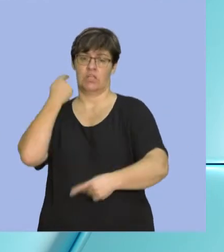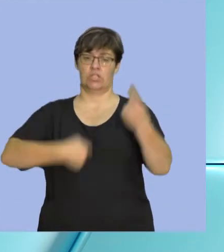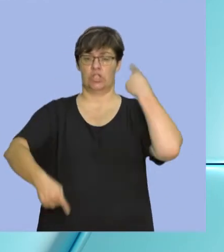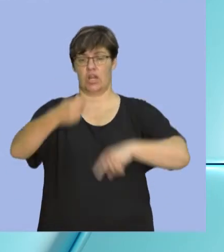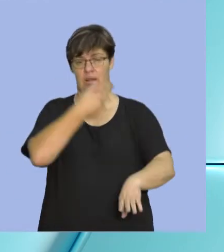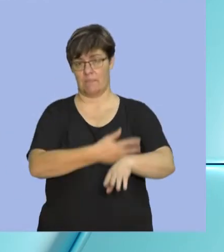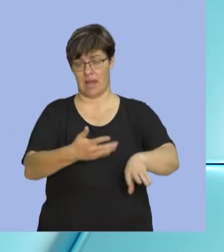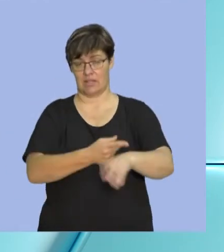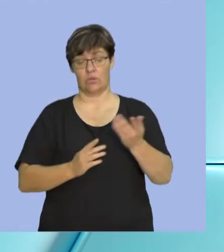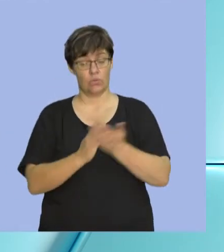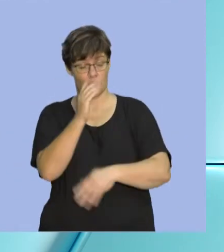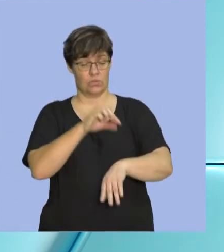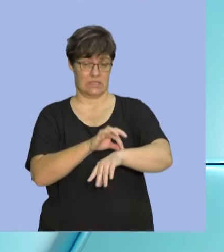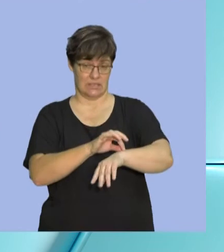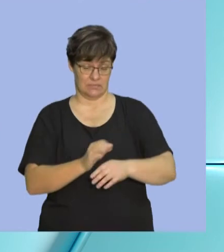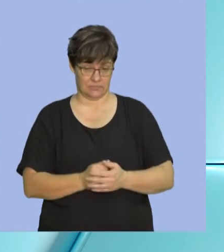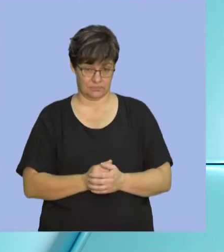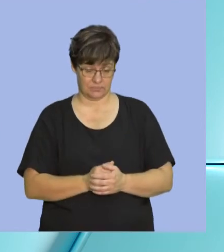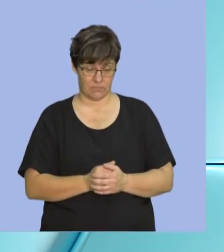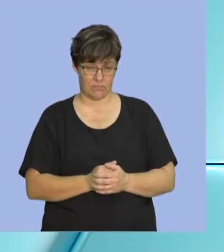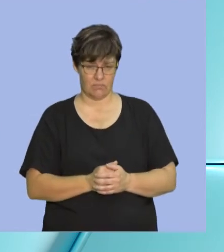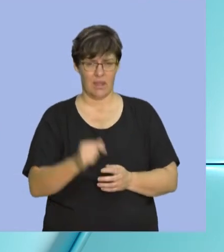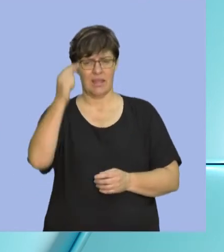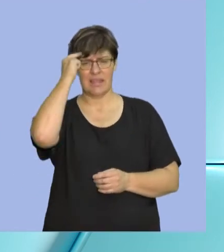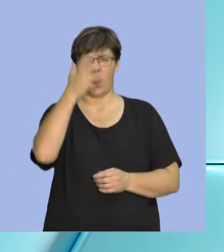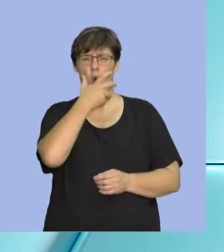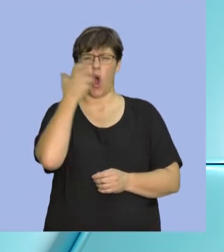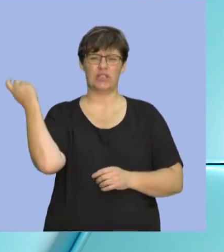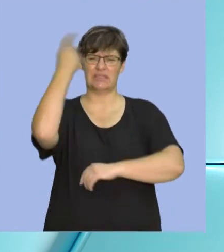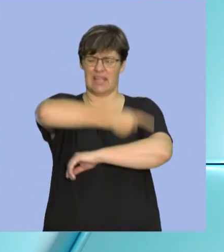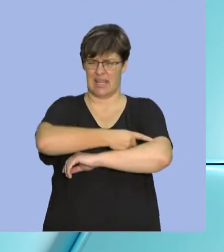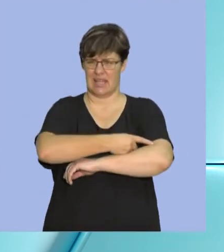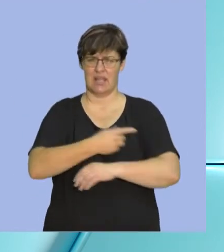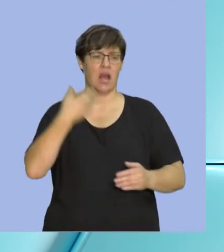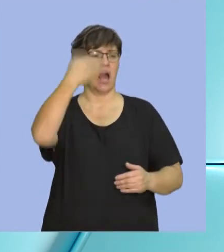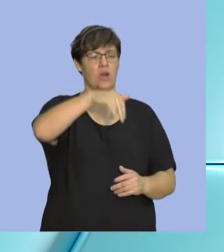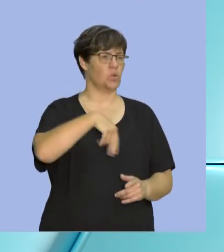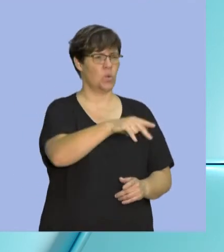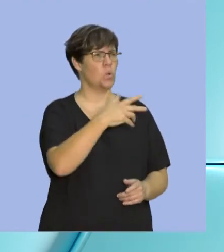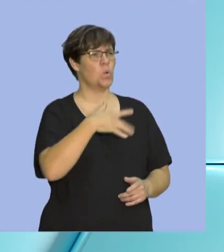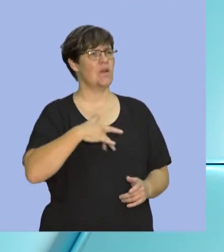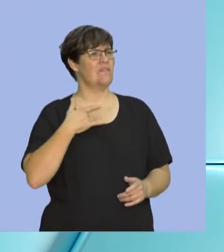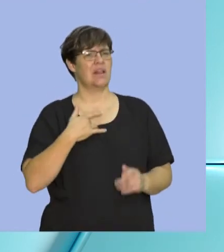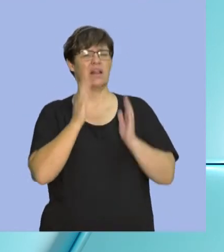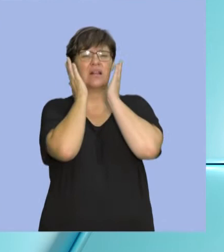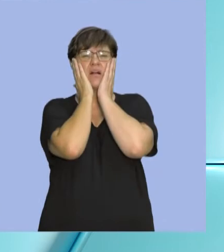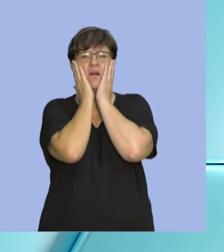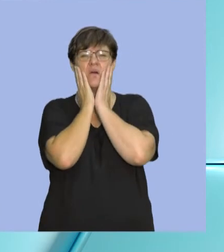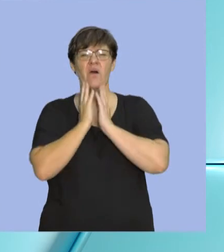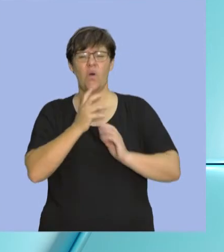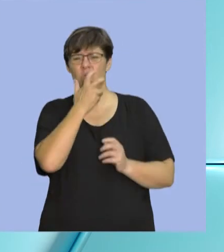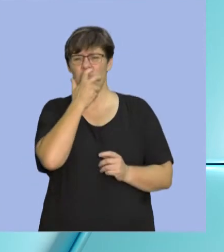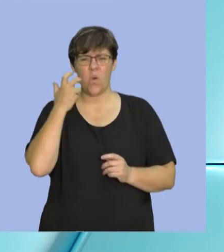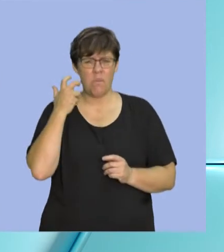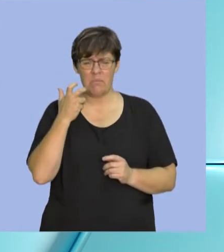skin. Now let's think of what happens on a hot summer day. You walk out, you feel that your face is much warmer, it